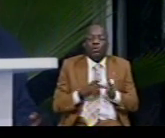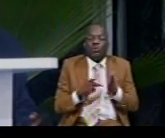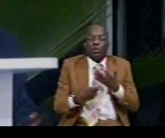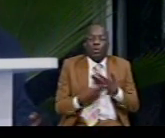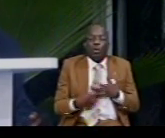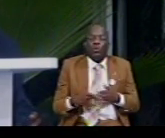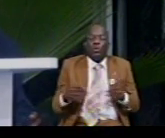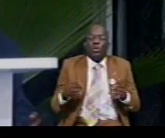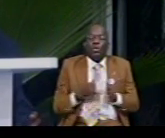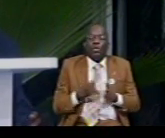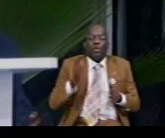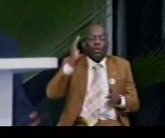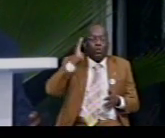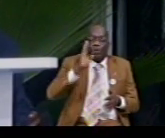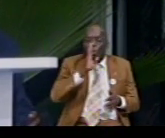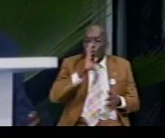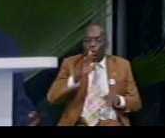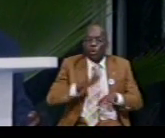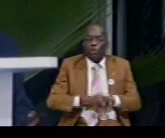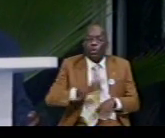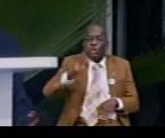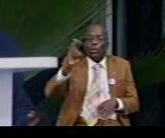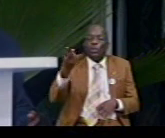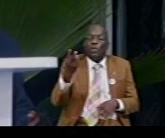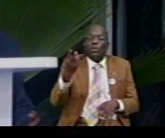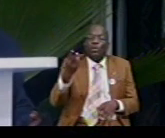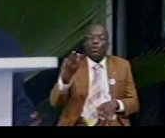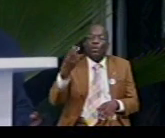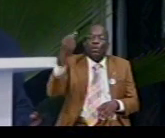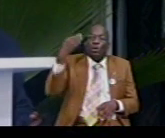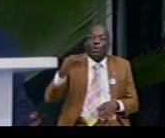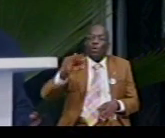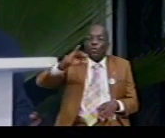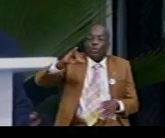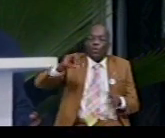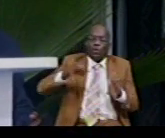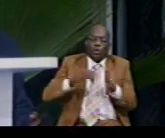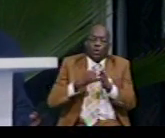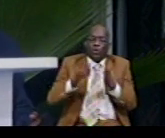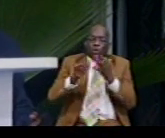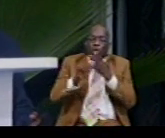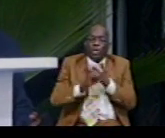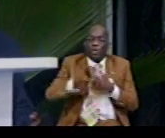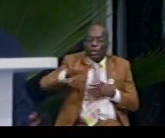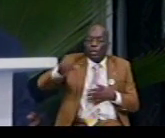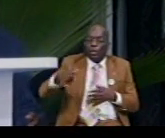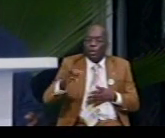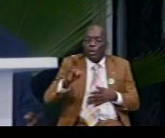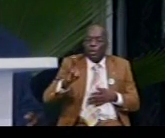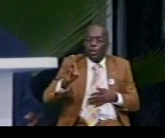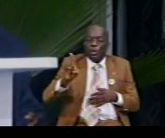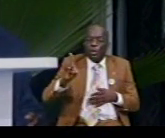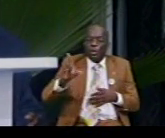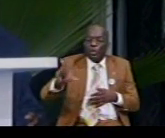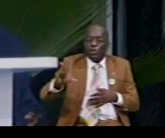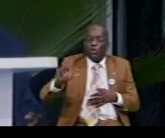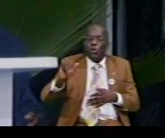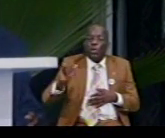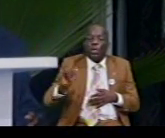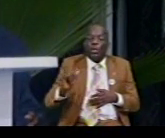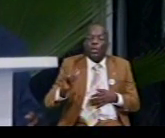July, Saturday, 2nd of July, at the Alpha location as well as in other